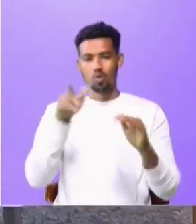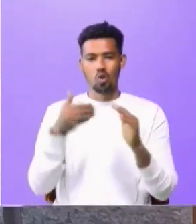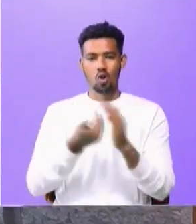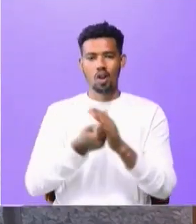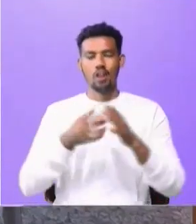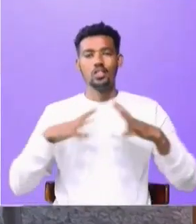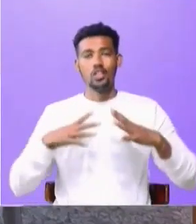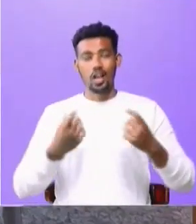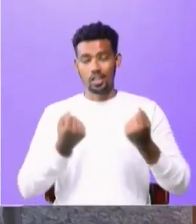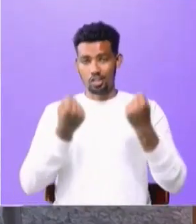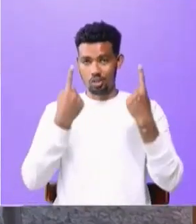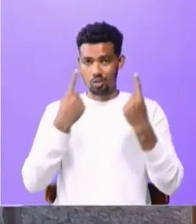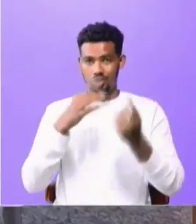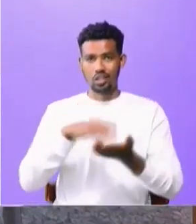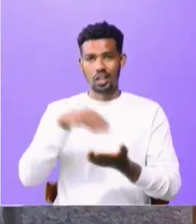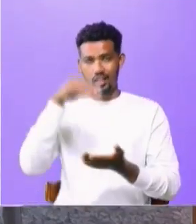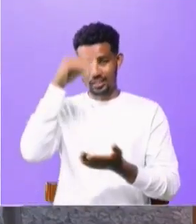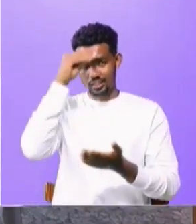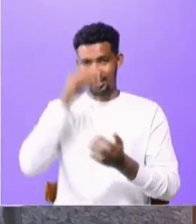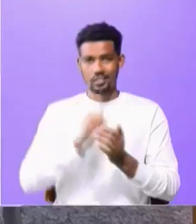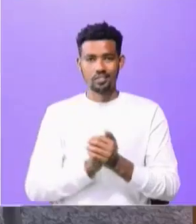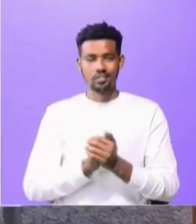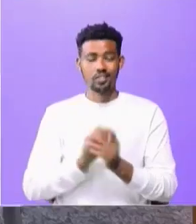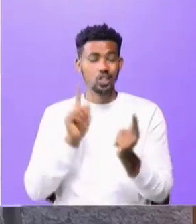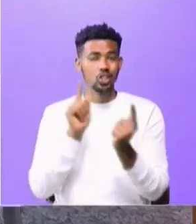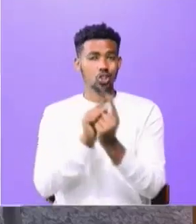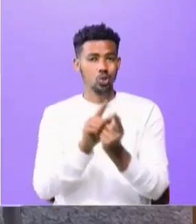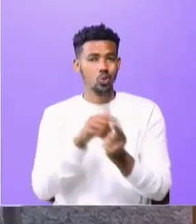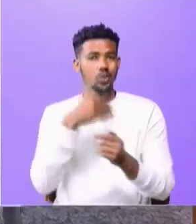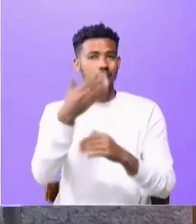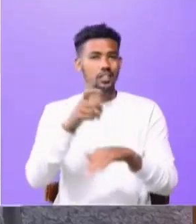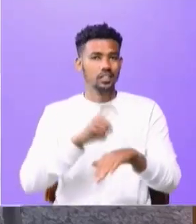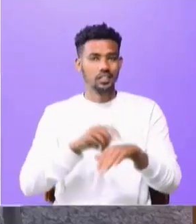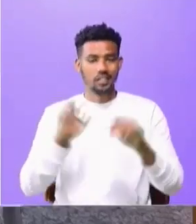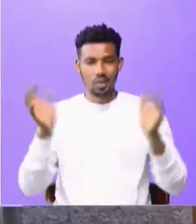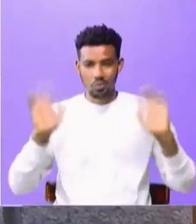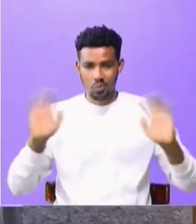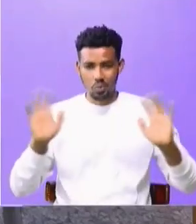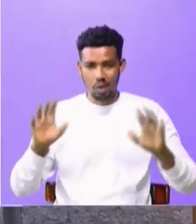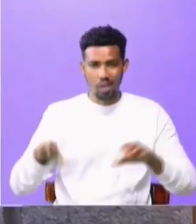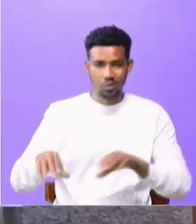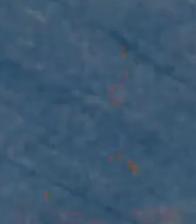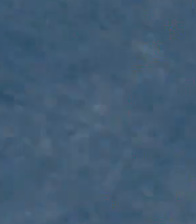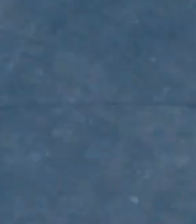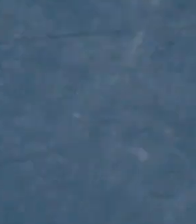and understood the lesson. See you next time. Goodbye, students.